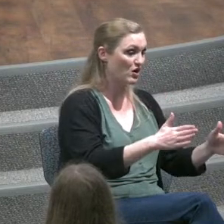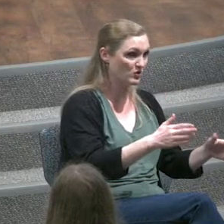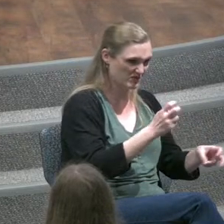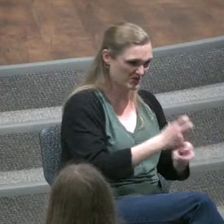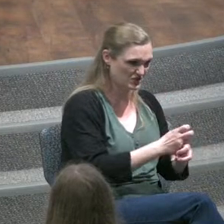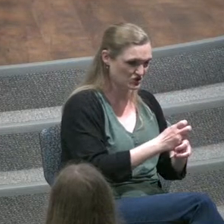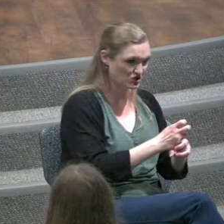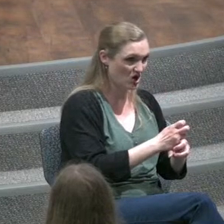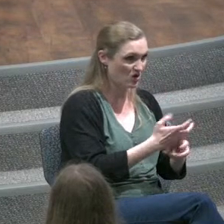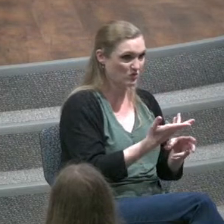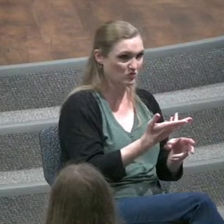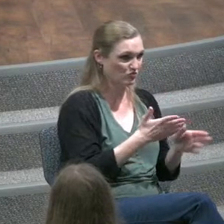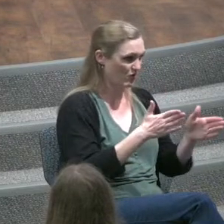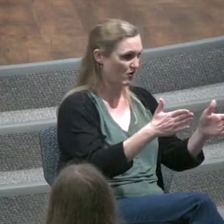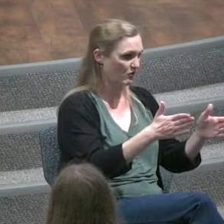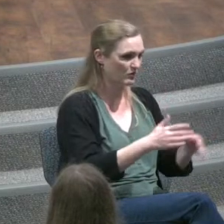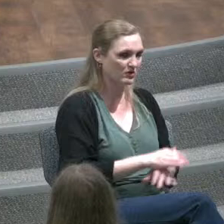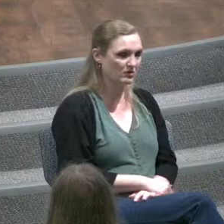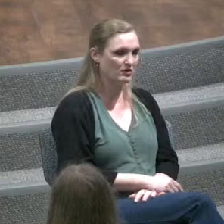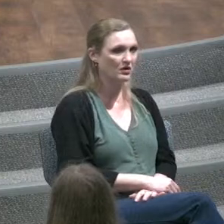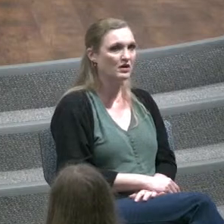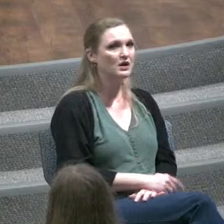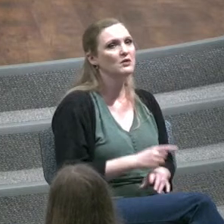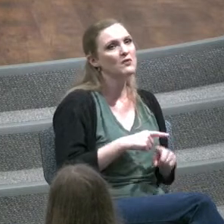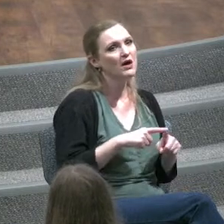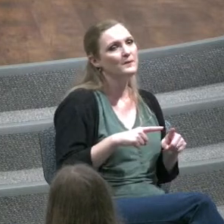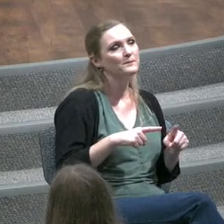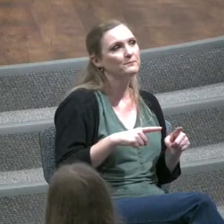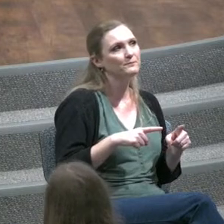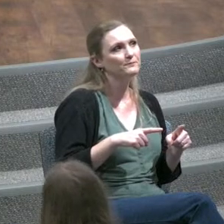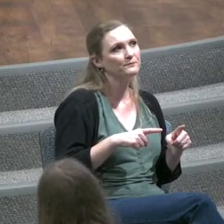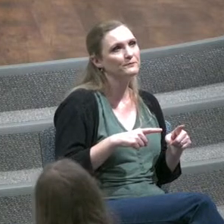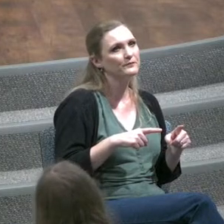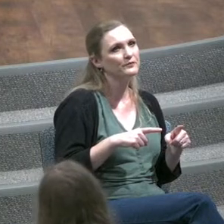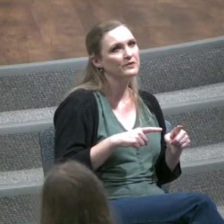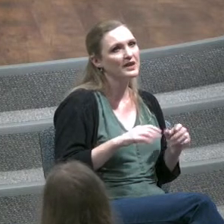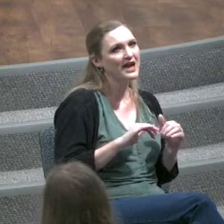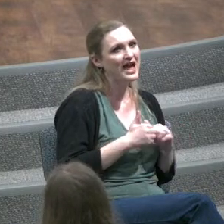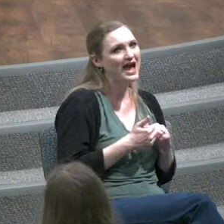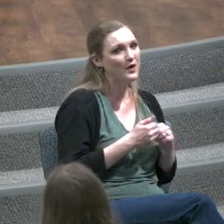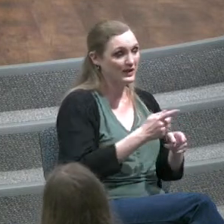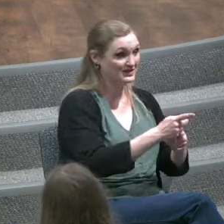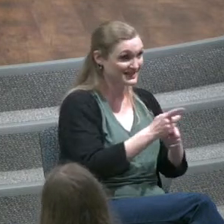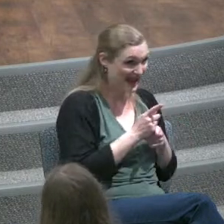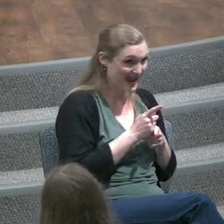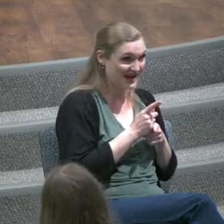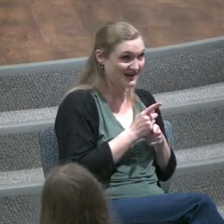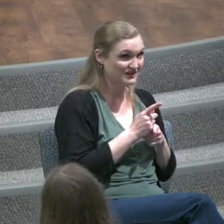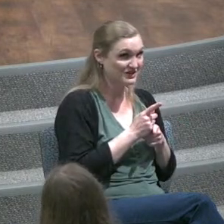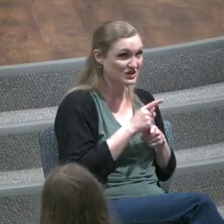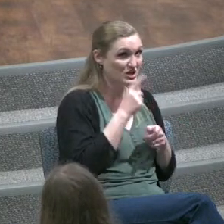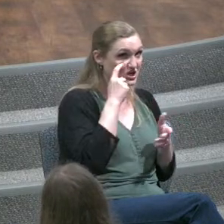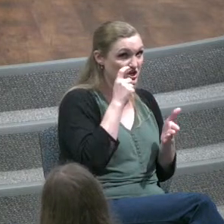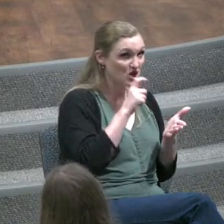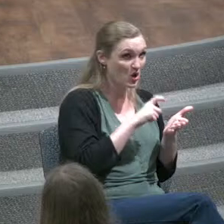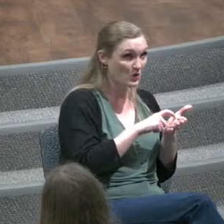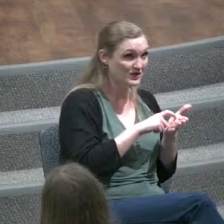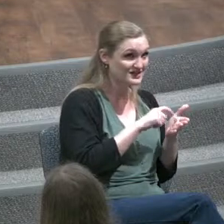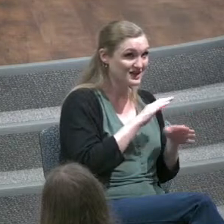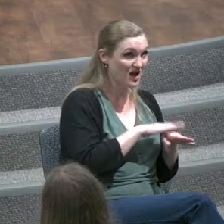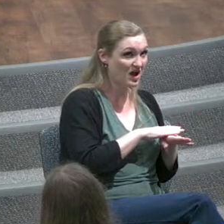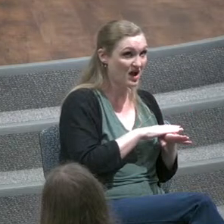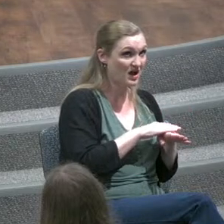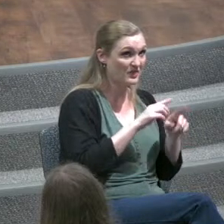these stones, it was just a stone road. But how intact they are, to where you notice on